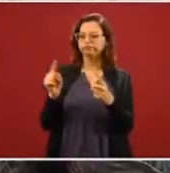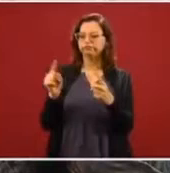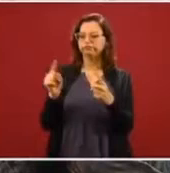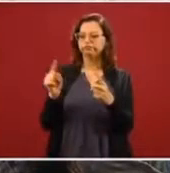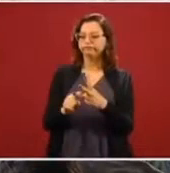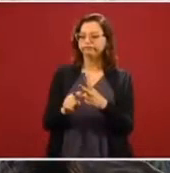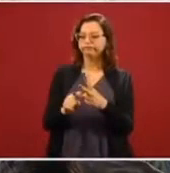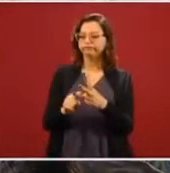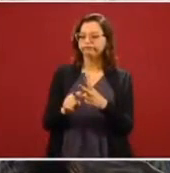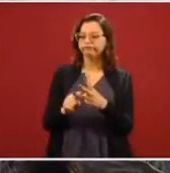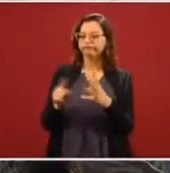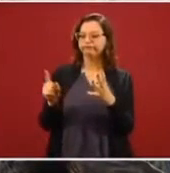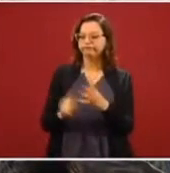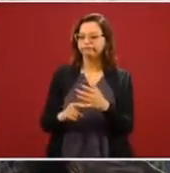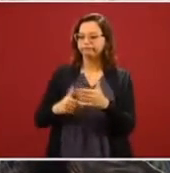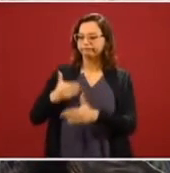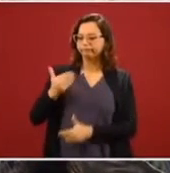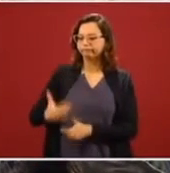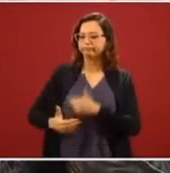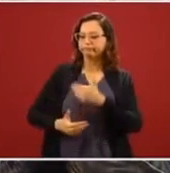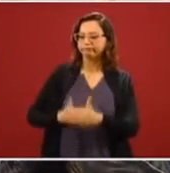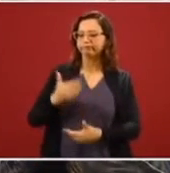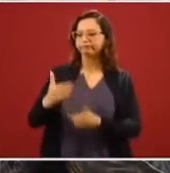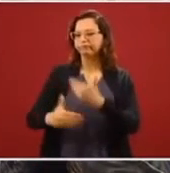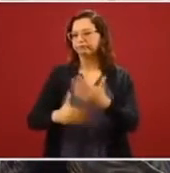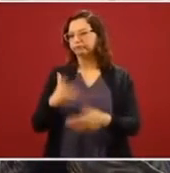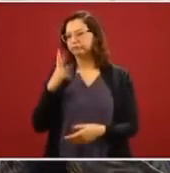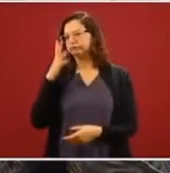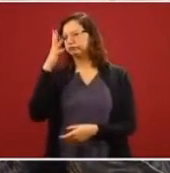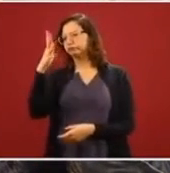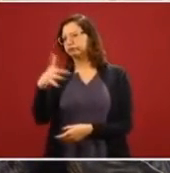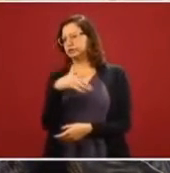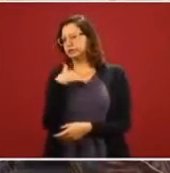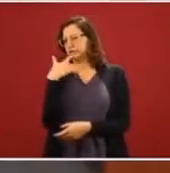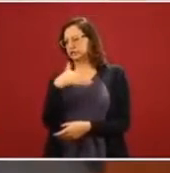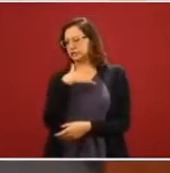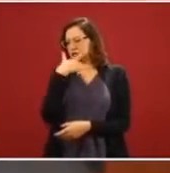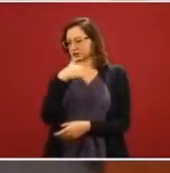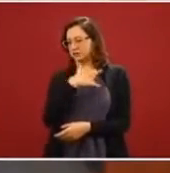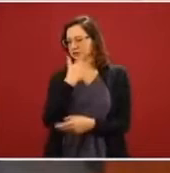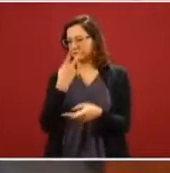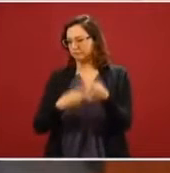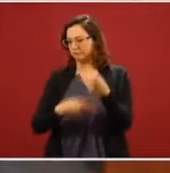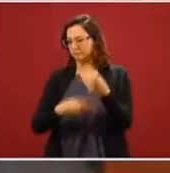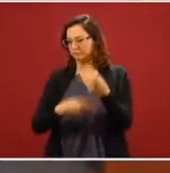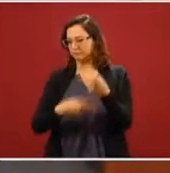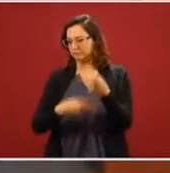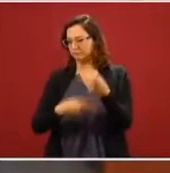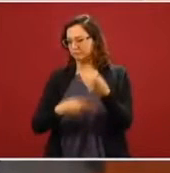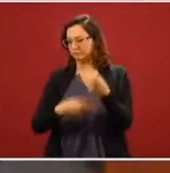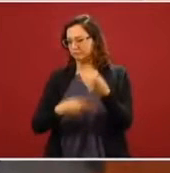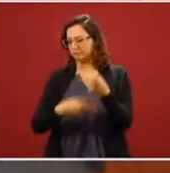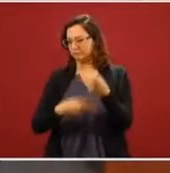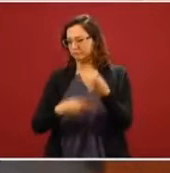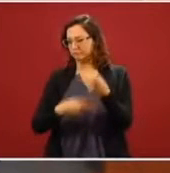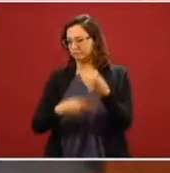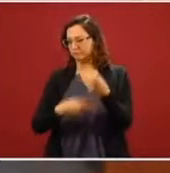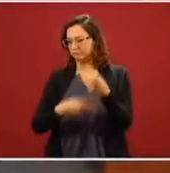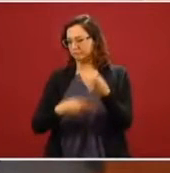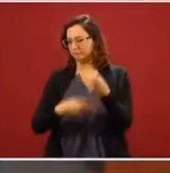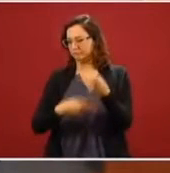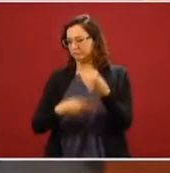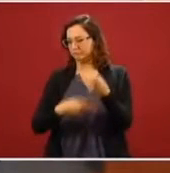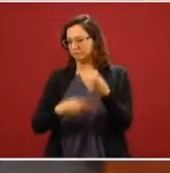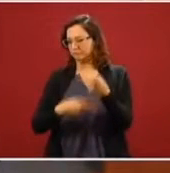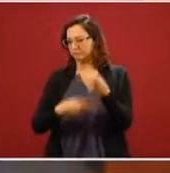day que anticipamos van a ocurrir and y that we cada una de las anticipate cosas que are hemos going to planeado, happen, and every one of the things